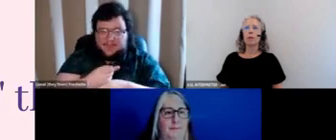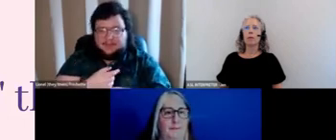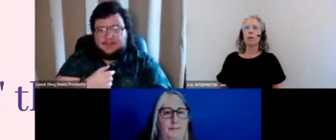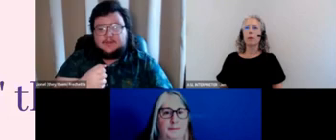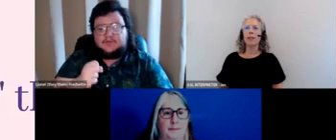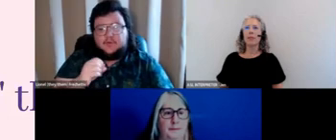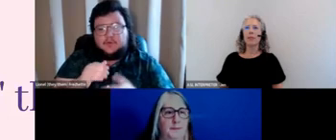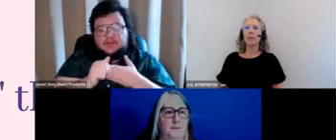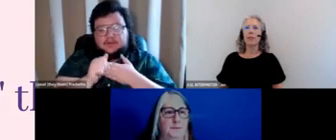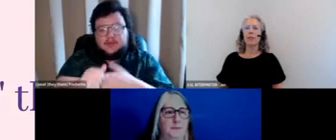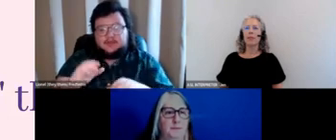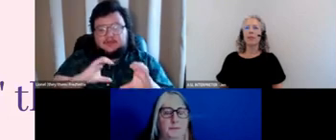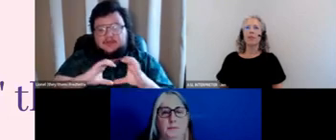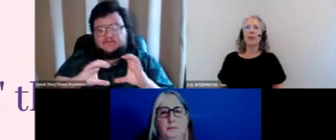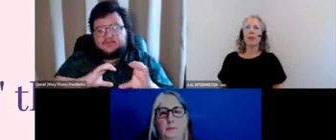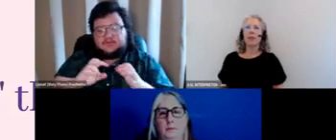Right.